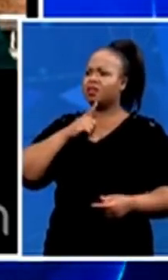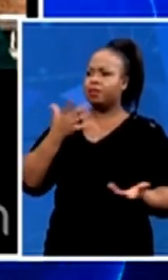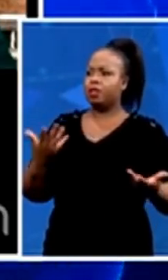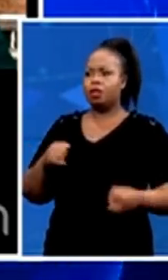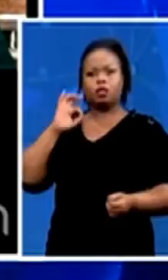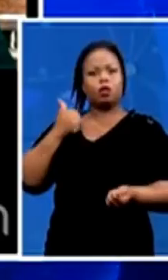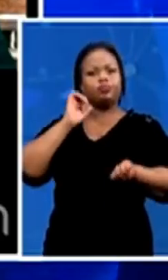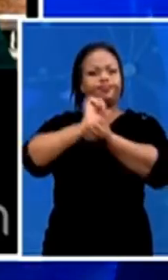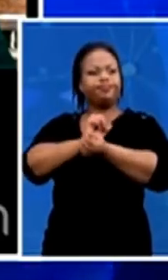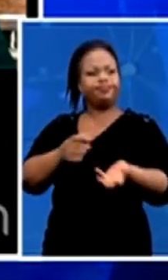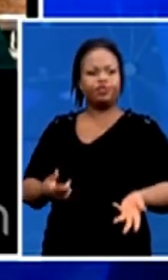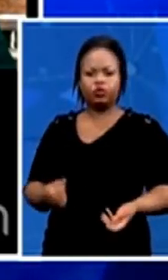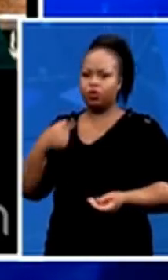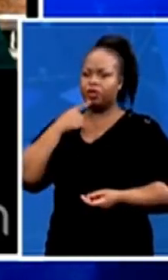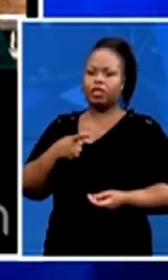for the. I